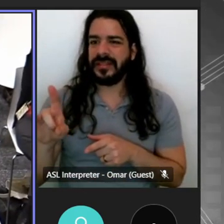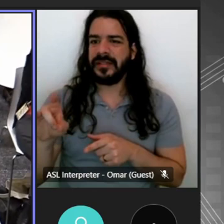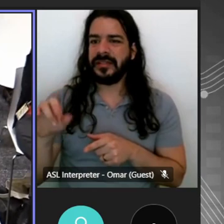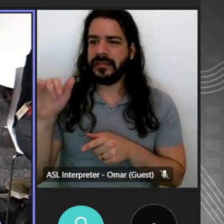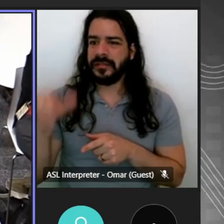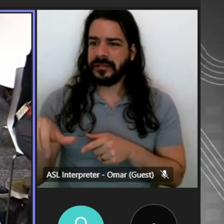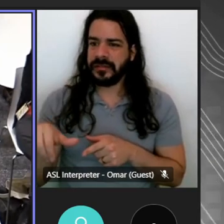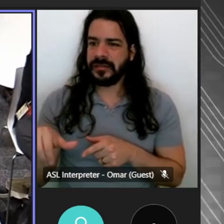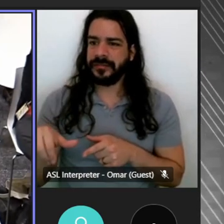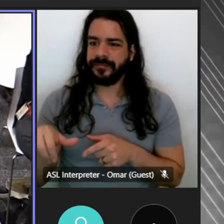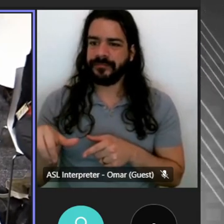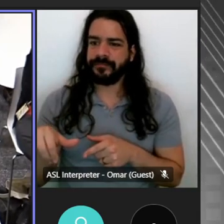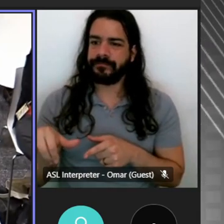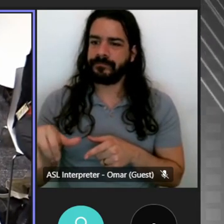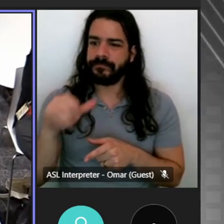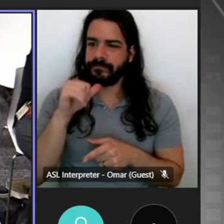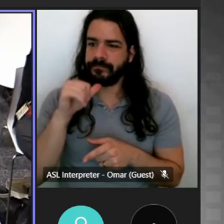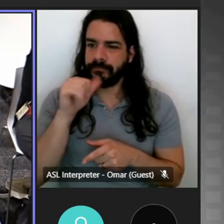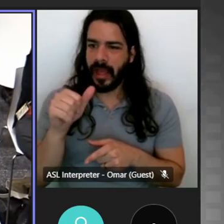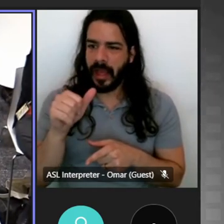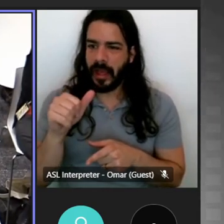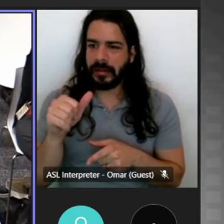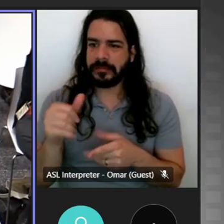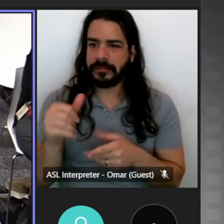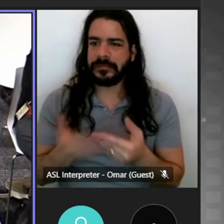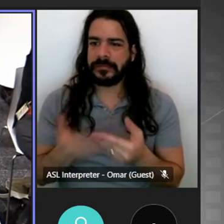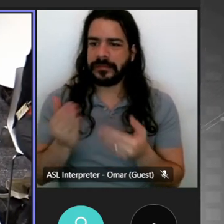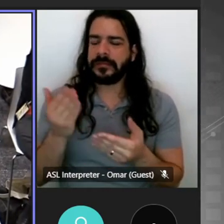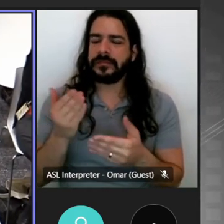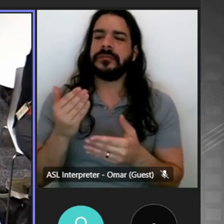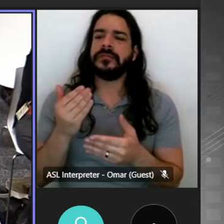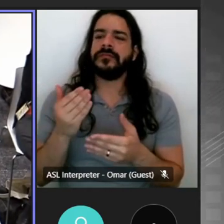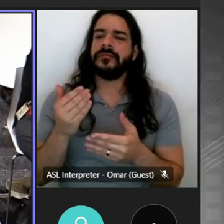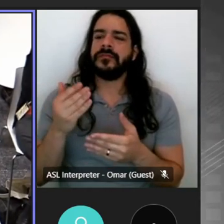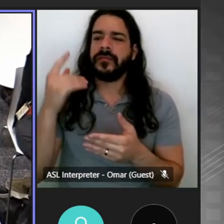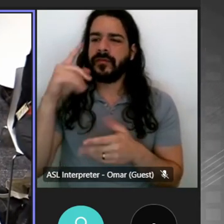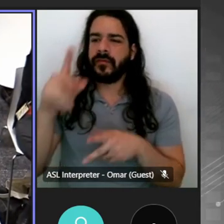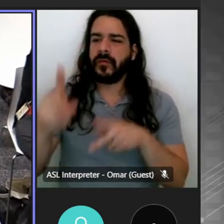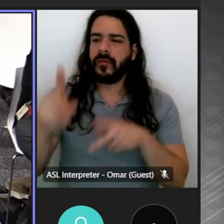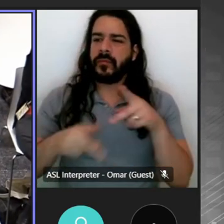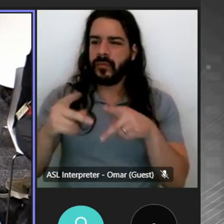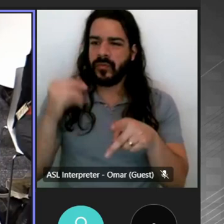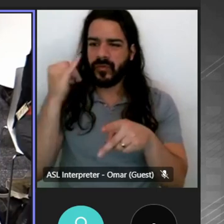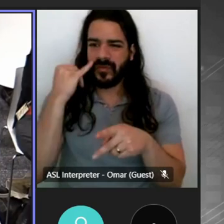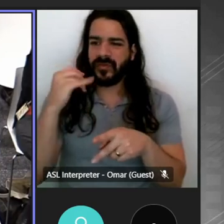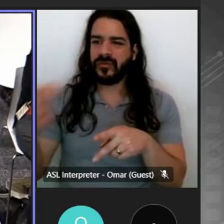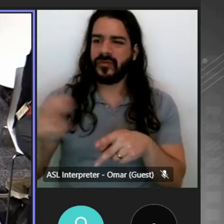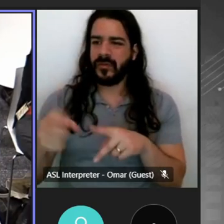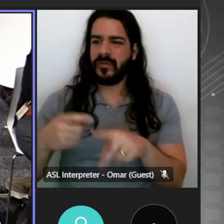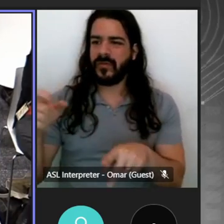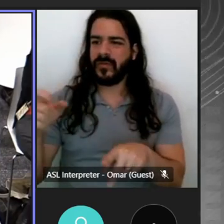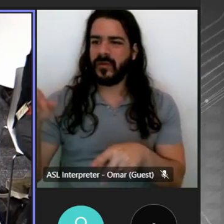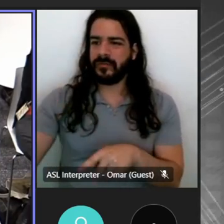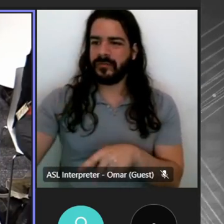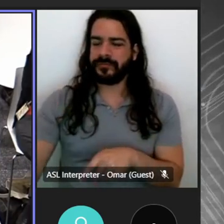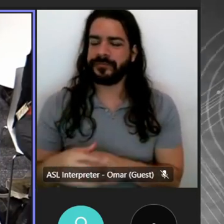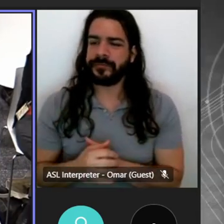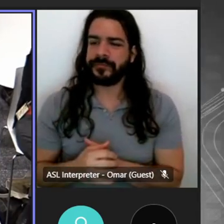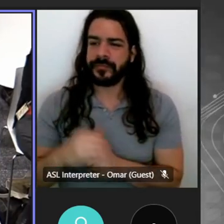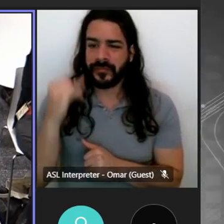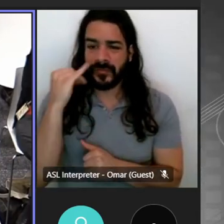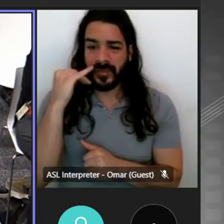would create an inconvenience for commuters traveling to and from northern Prince George's County, in particular